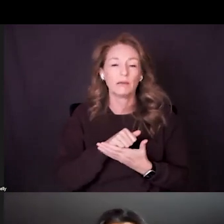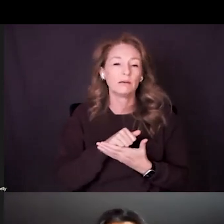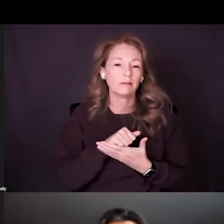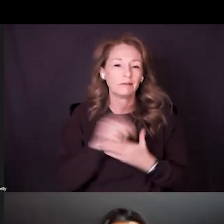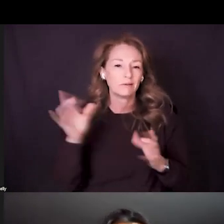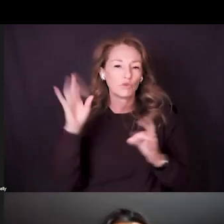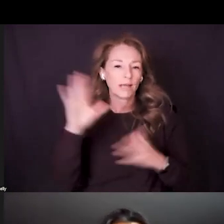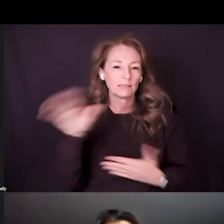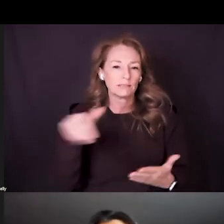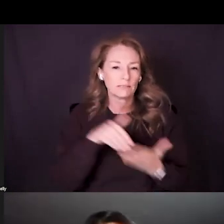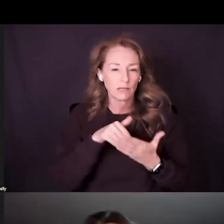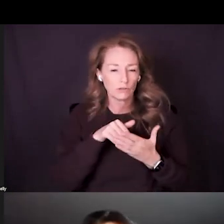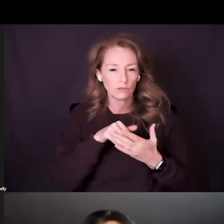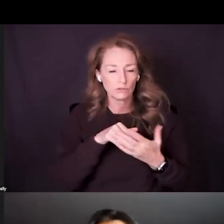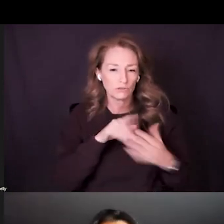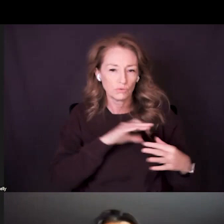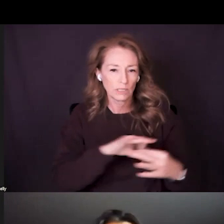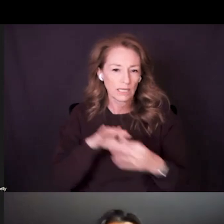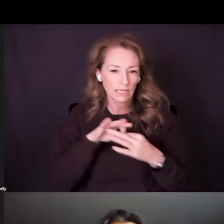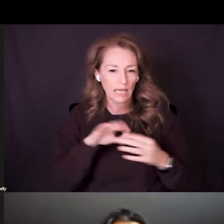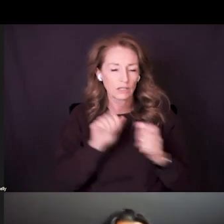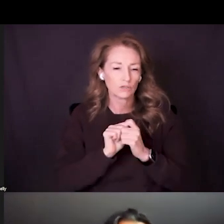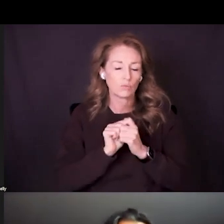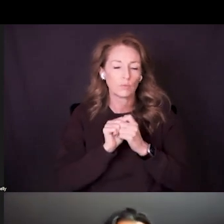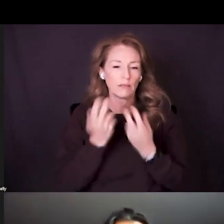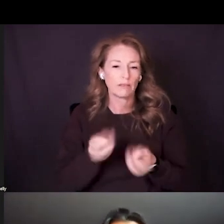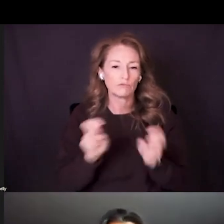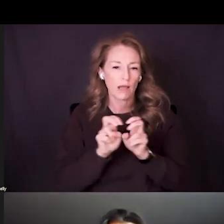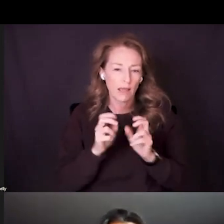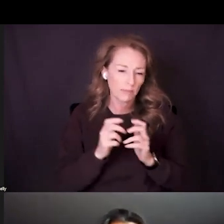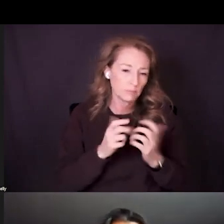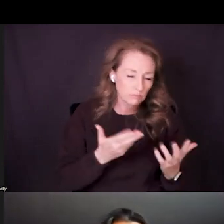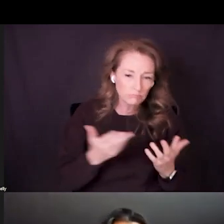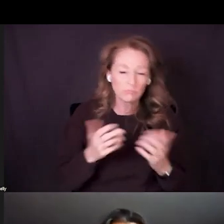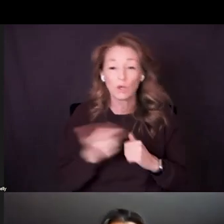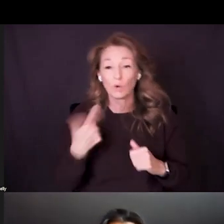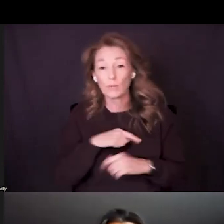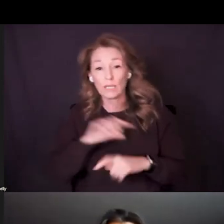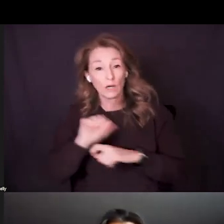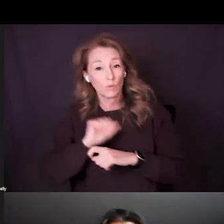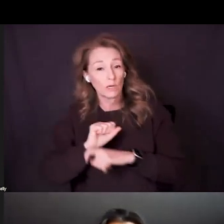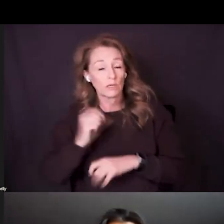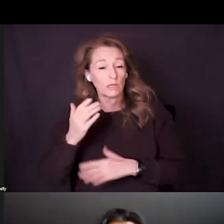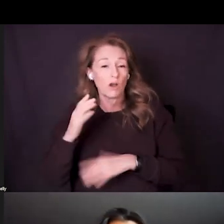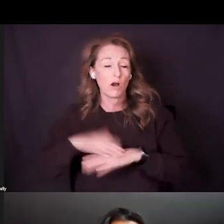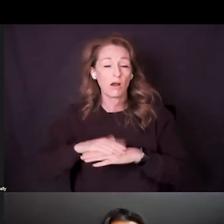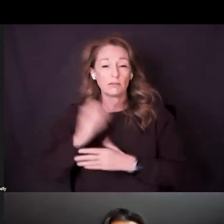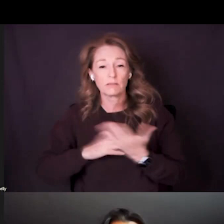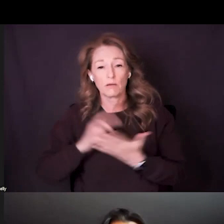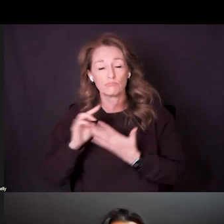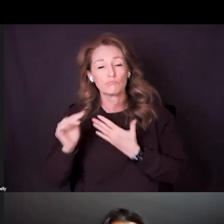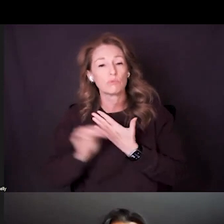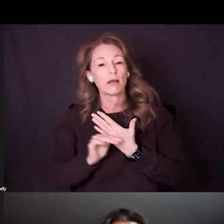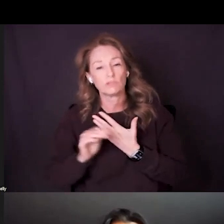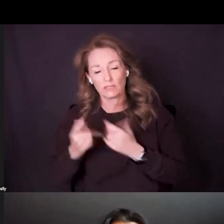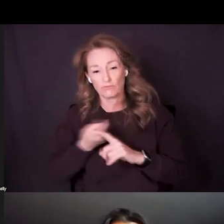to connect with their tribes and learn. We at SPRC, we're working on some projects that came out of that group.